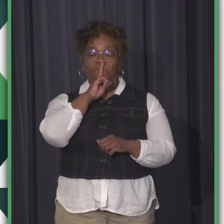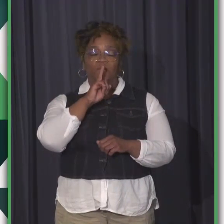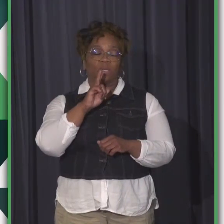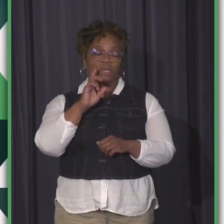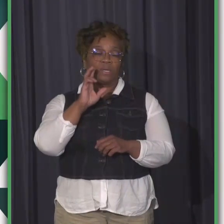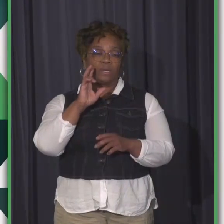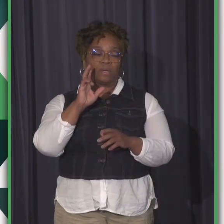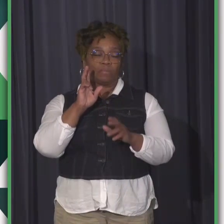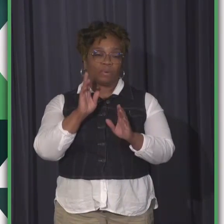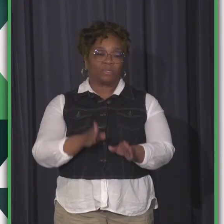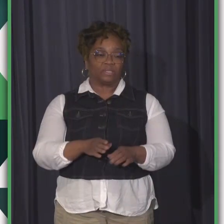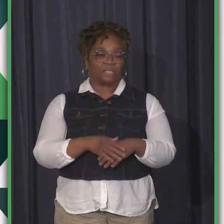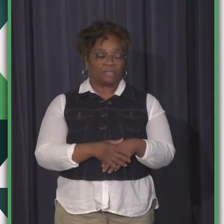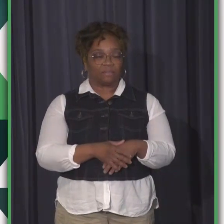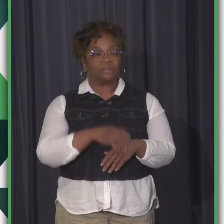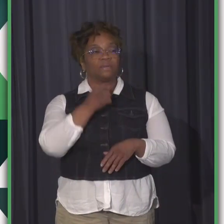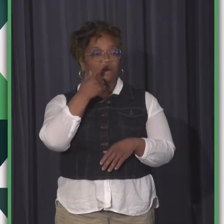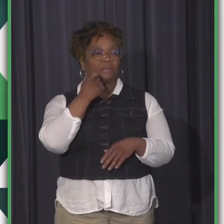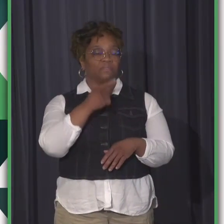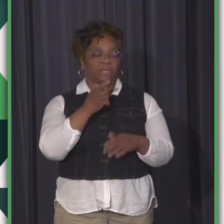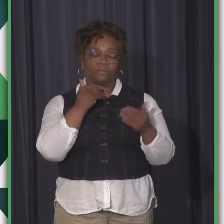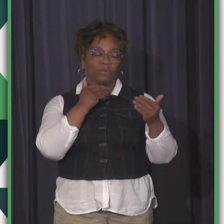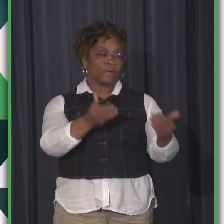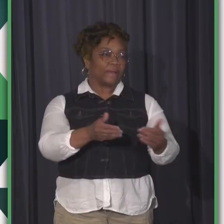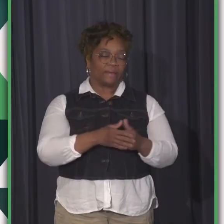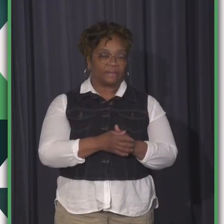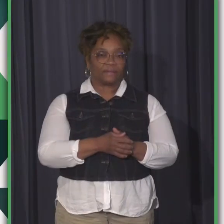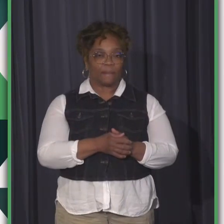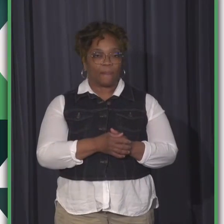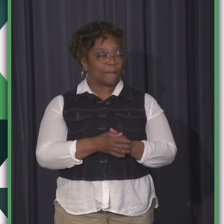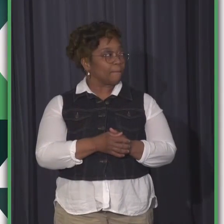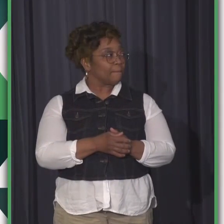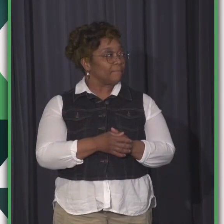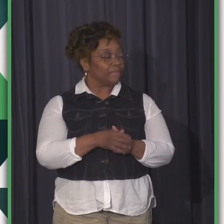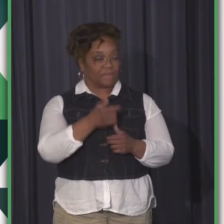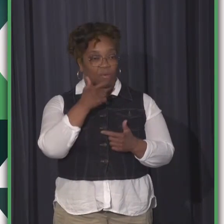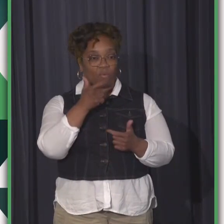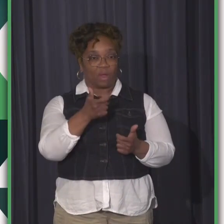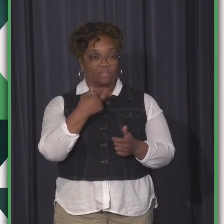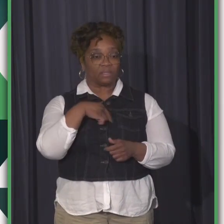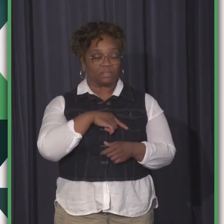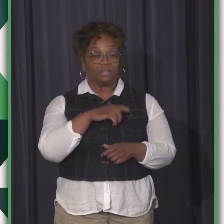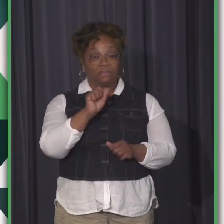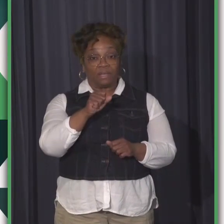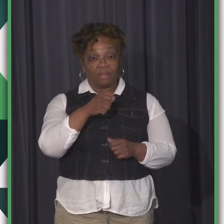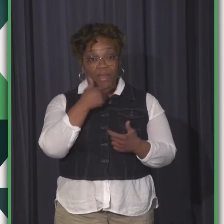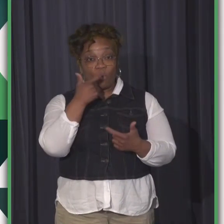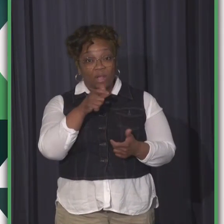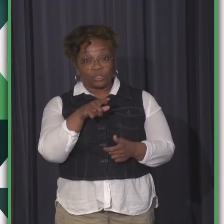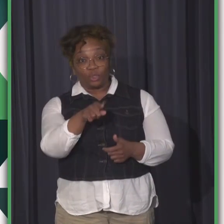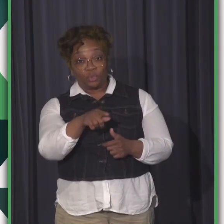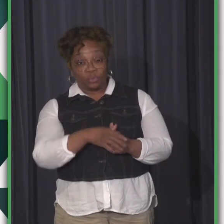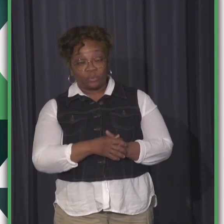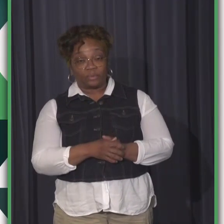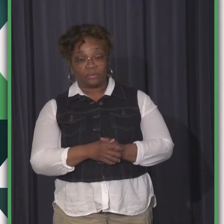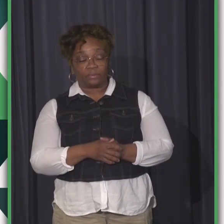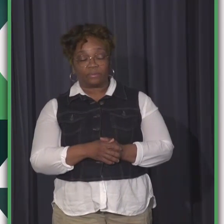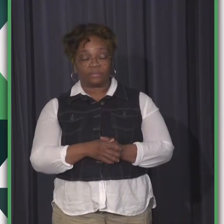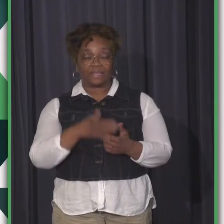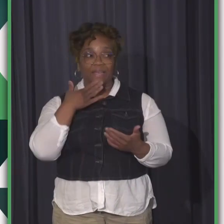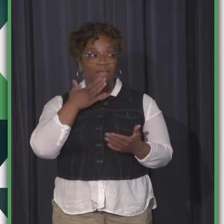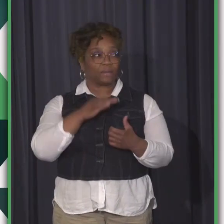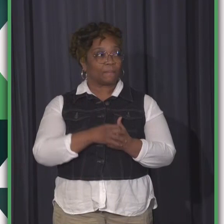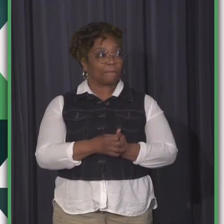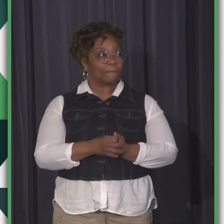the community is watching. Duly noted. Moving on. Let's go. They're watching you. Thank you.